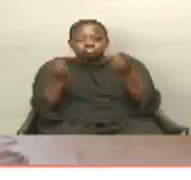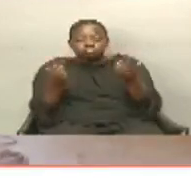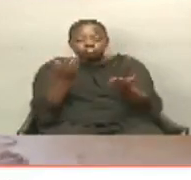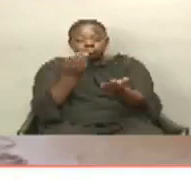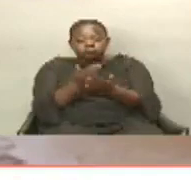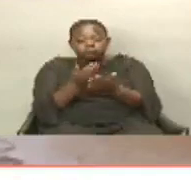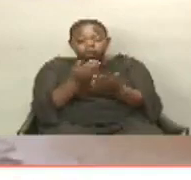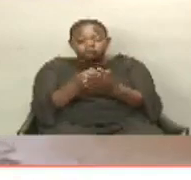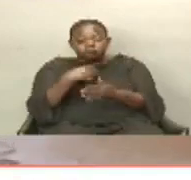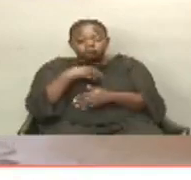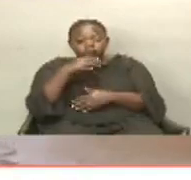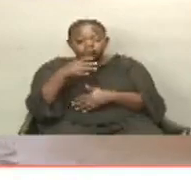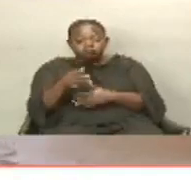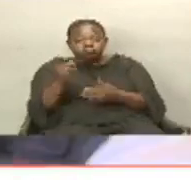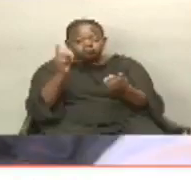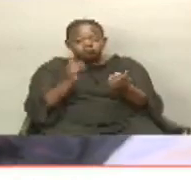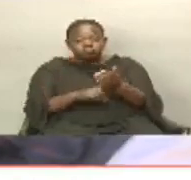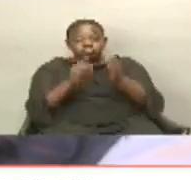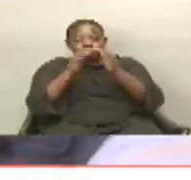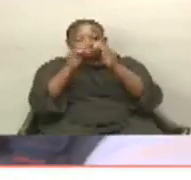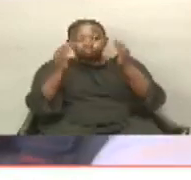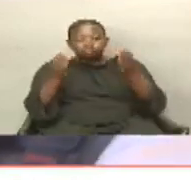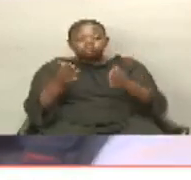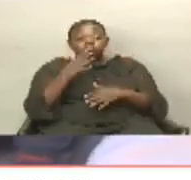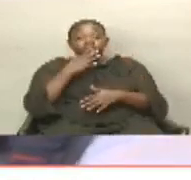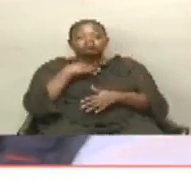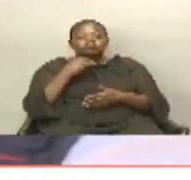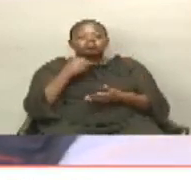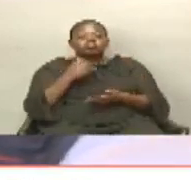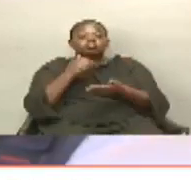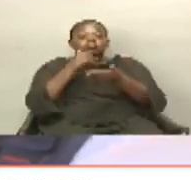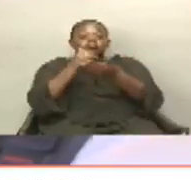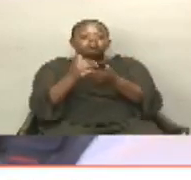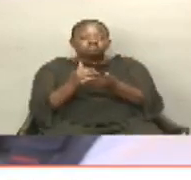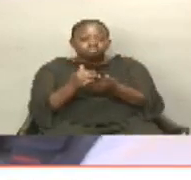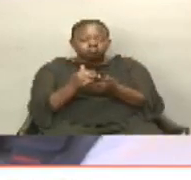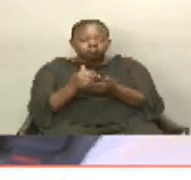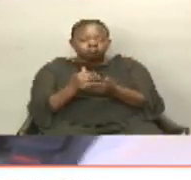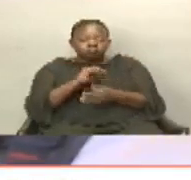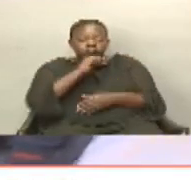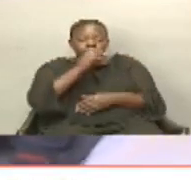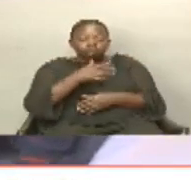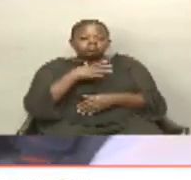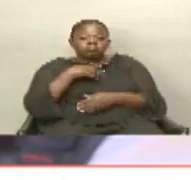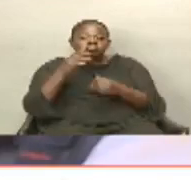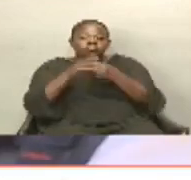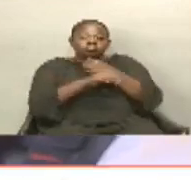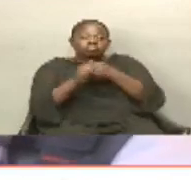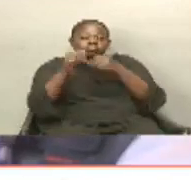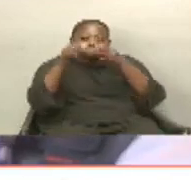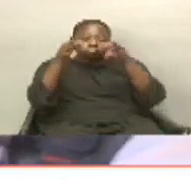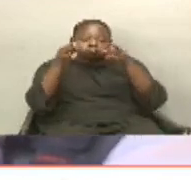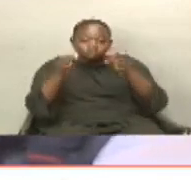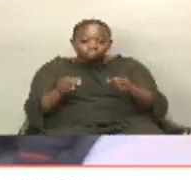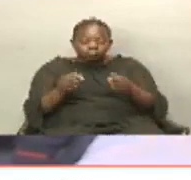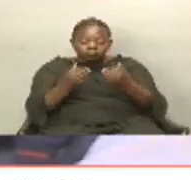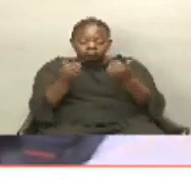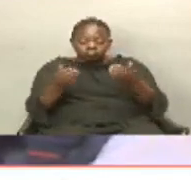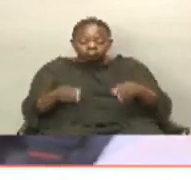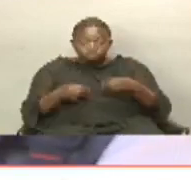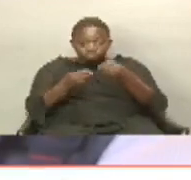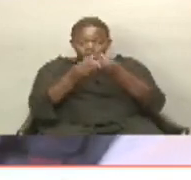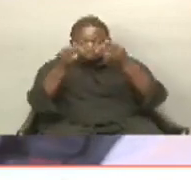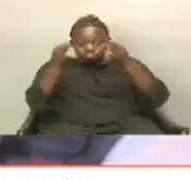ono afuna obwenkanya. Ayagala buyambi, ayagala buyambi, mukazi ayagala twala bintu bye. Abaana yabamulekera buli